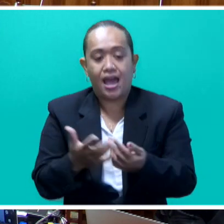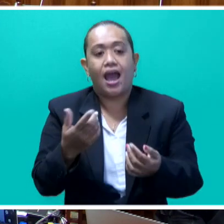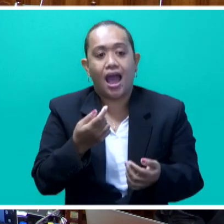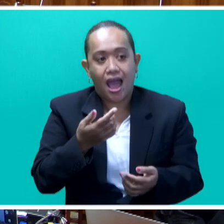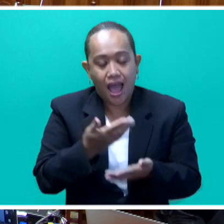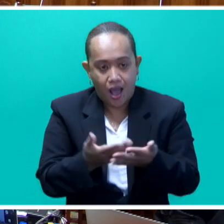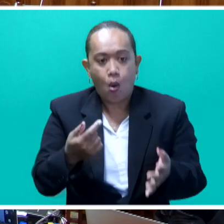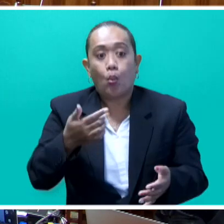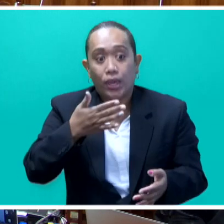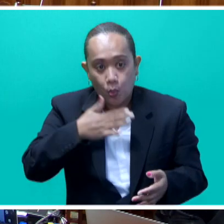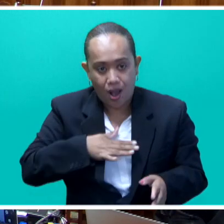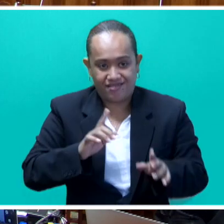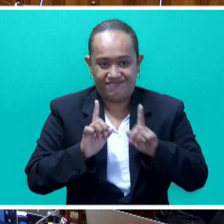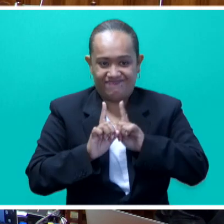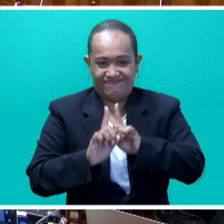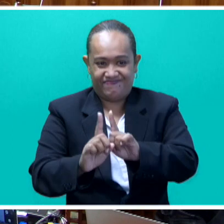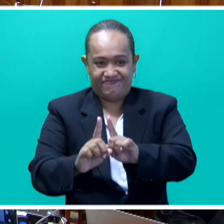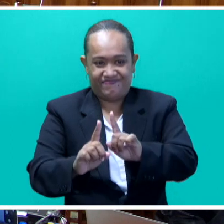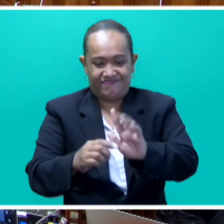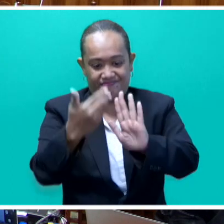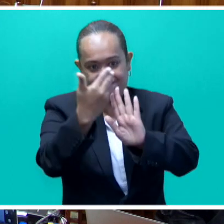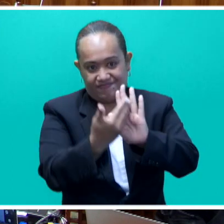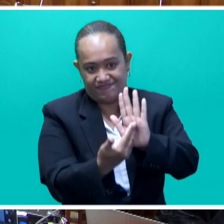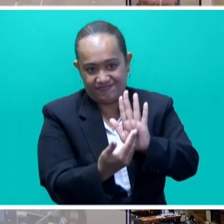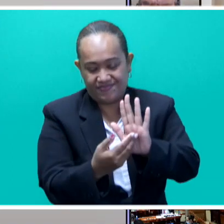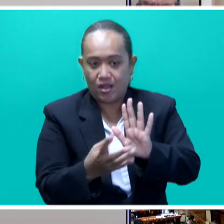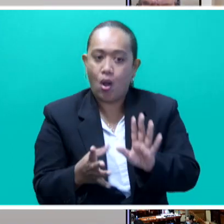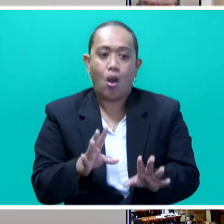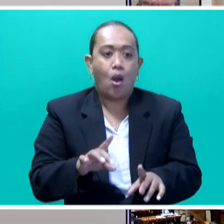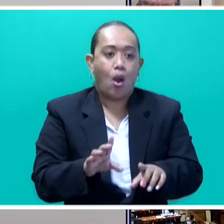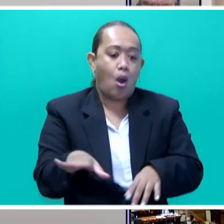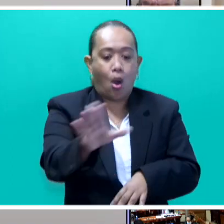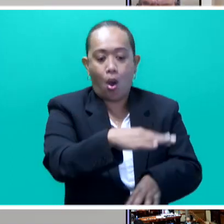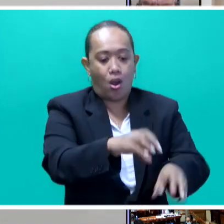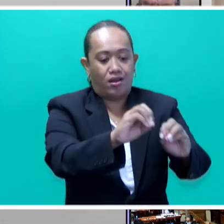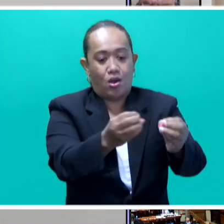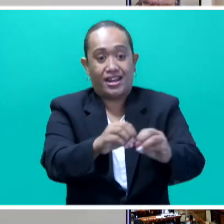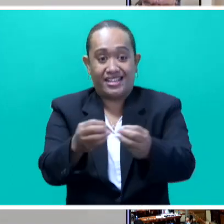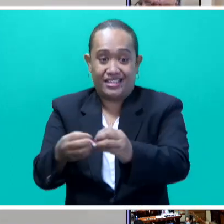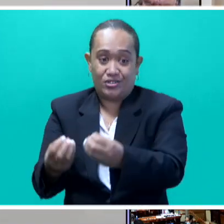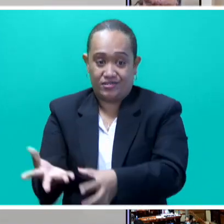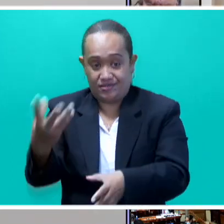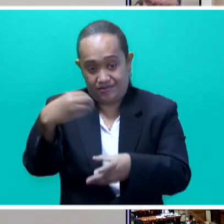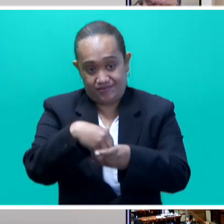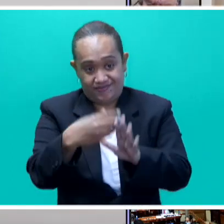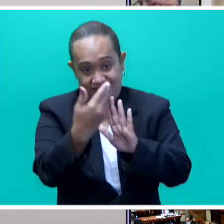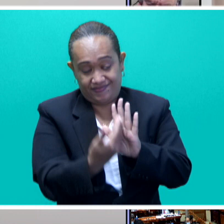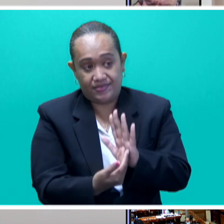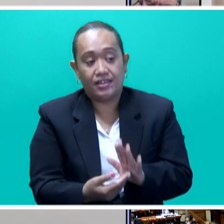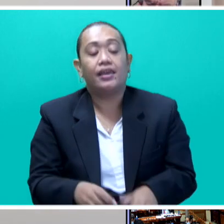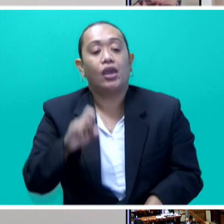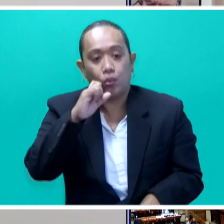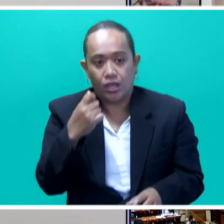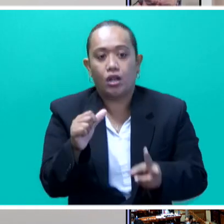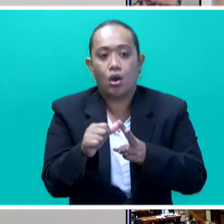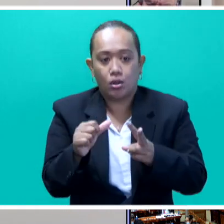to be compliant with safety protocols. The CFC will also include vaccination modules, which certifies CFC-approved operators